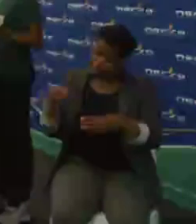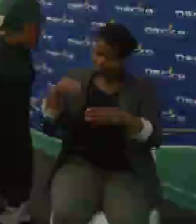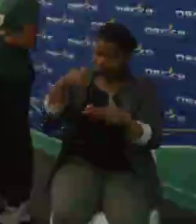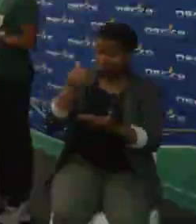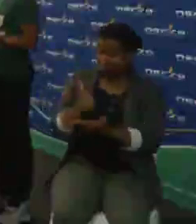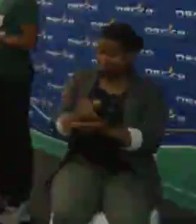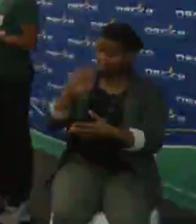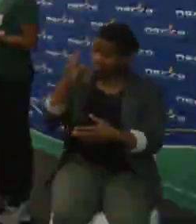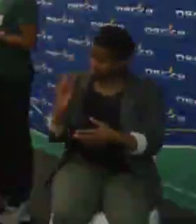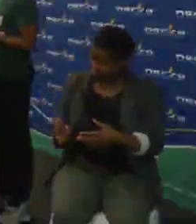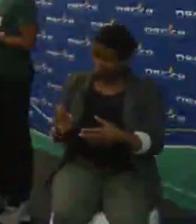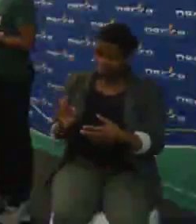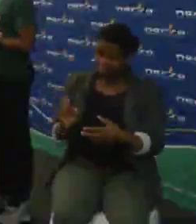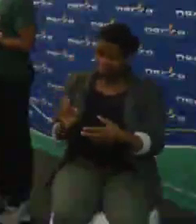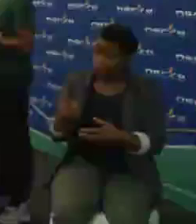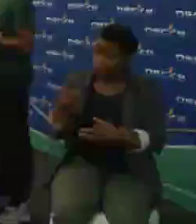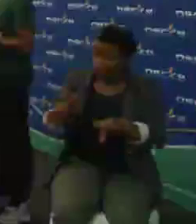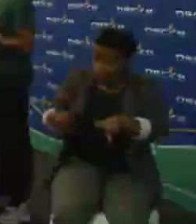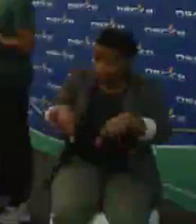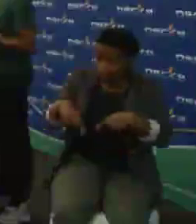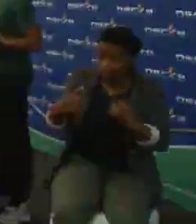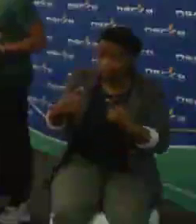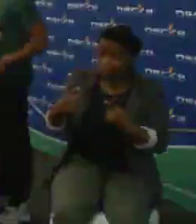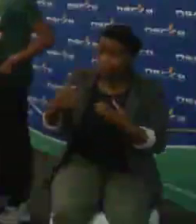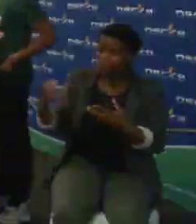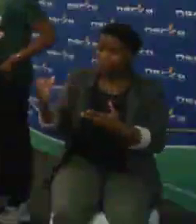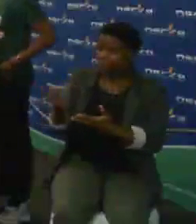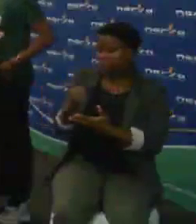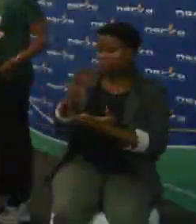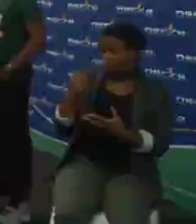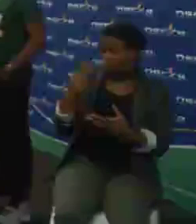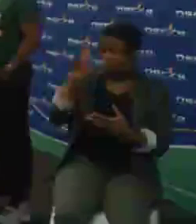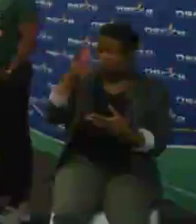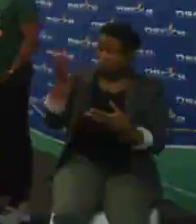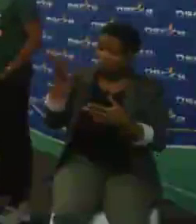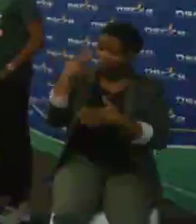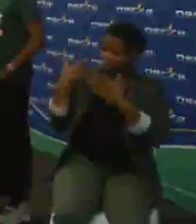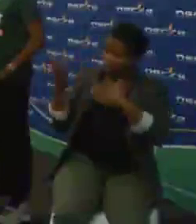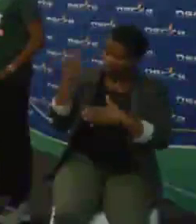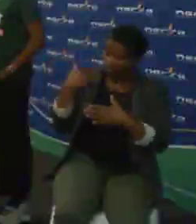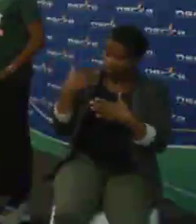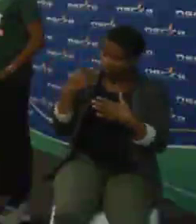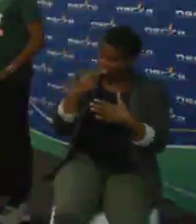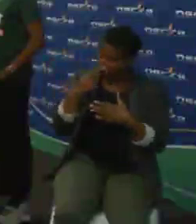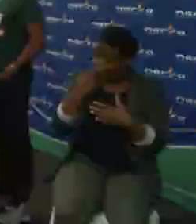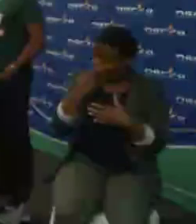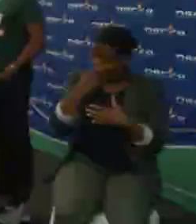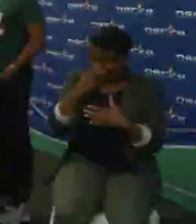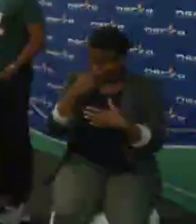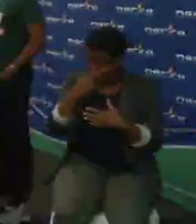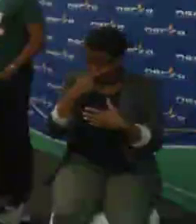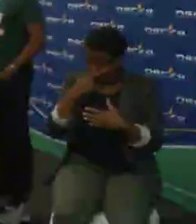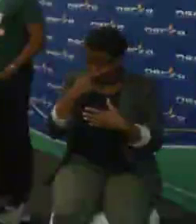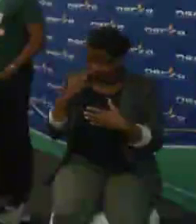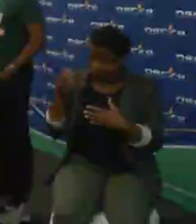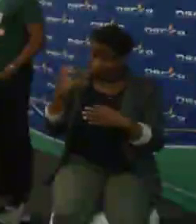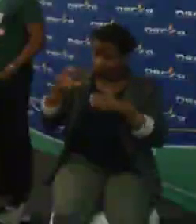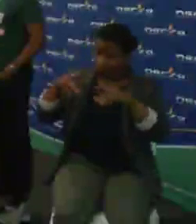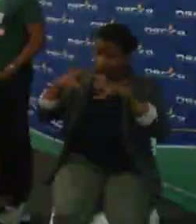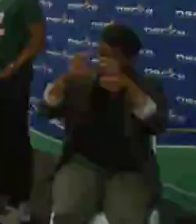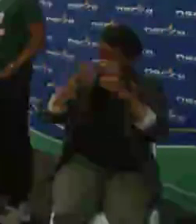or previously incurred, you cannot claim it back. If we remember back as well, is that during the load